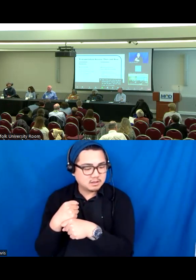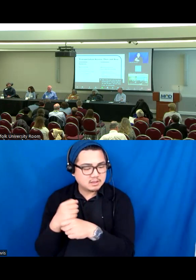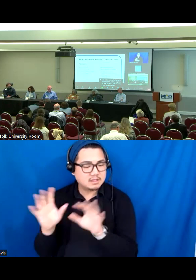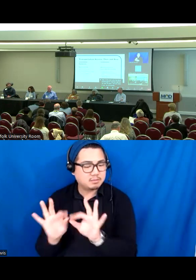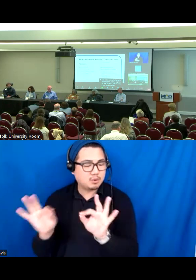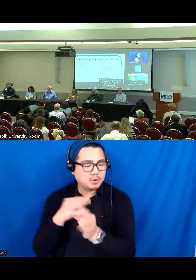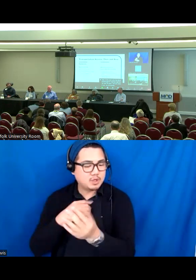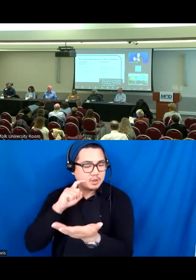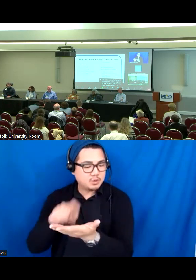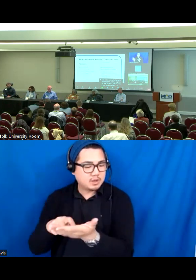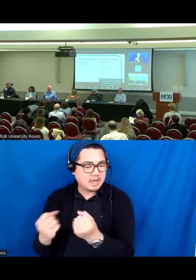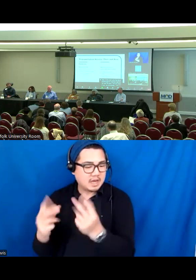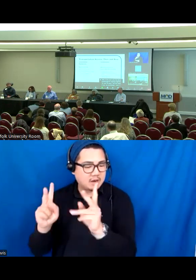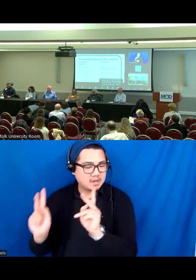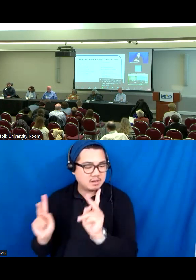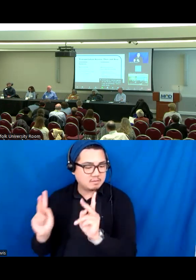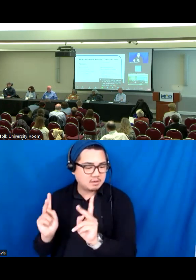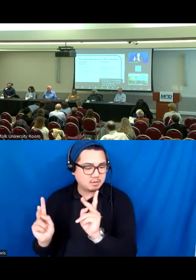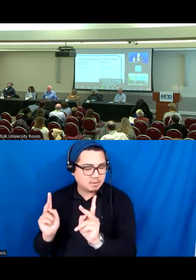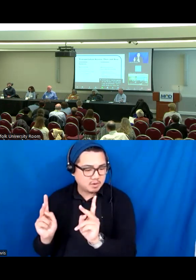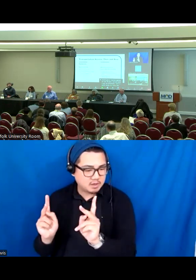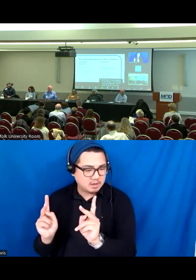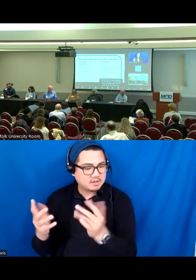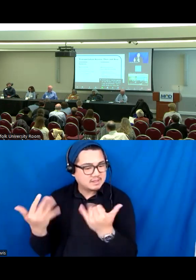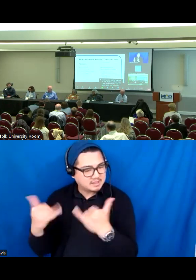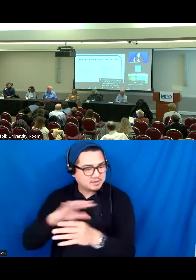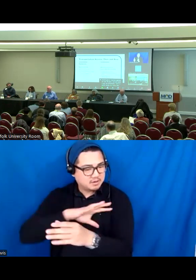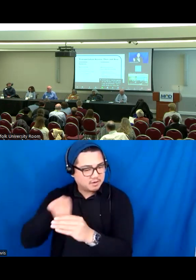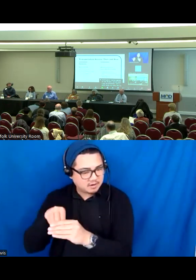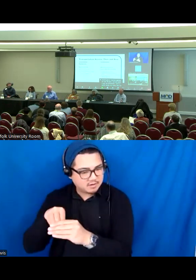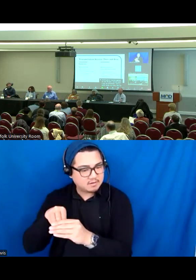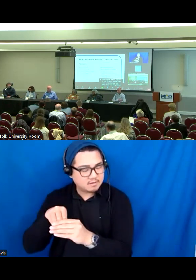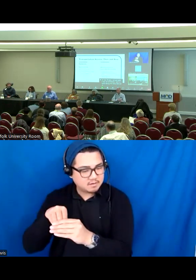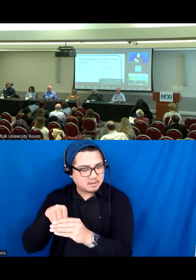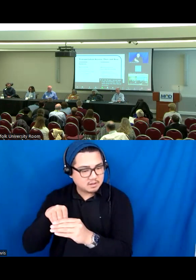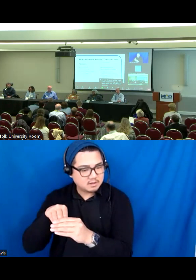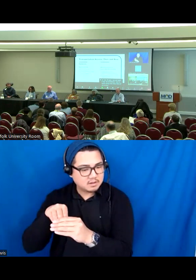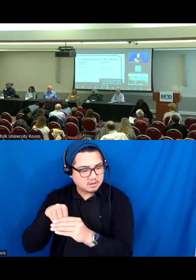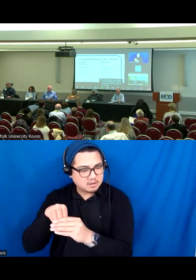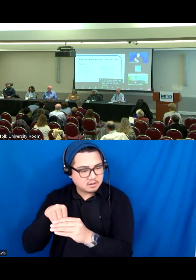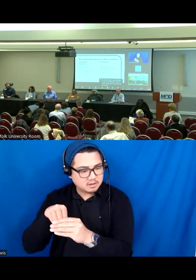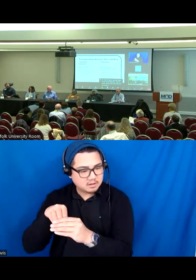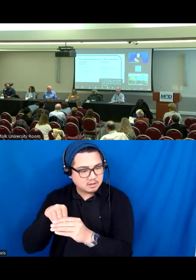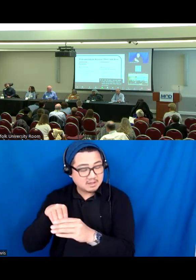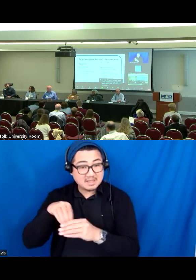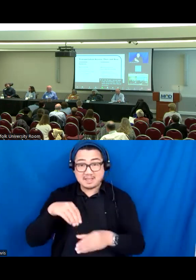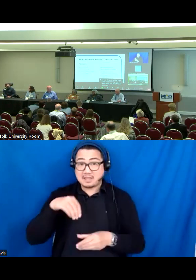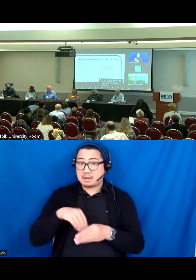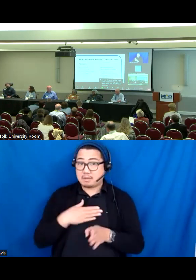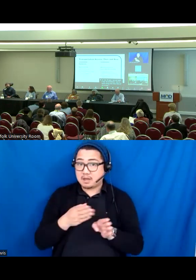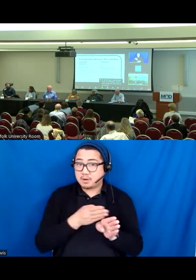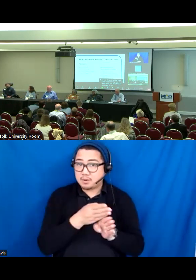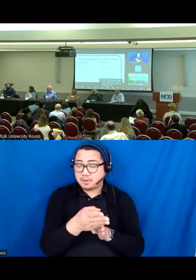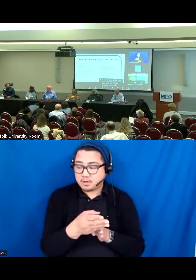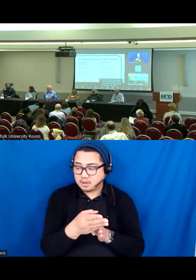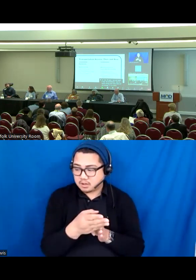how many folks are still involved. And in my career, I had